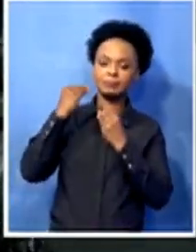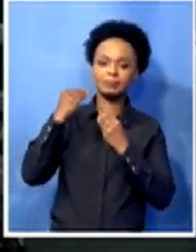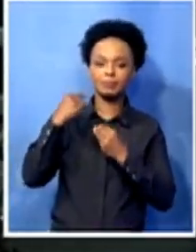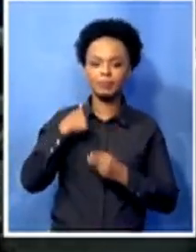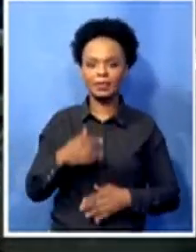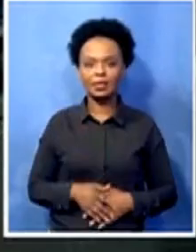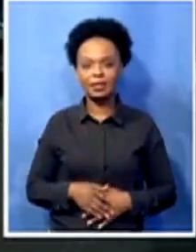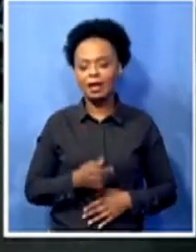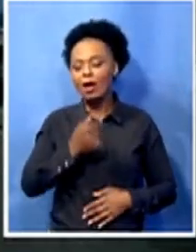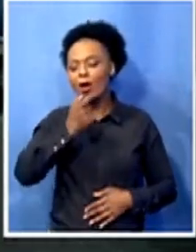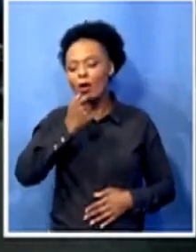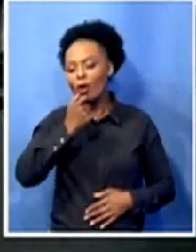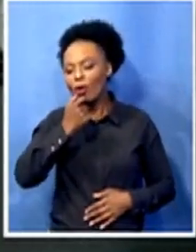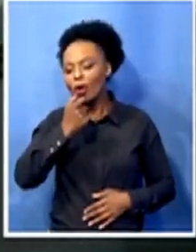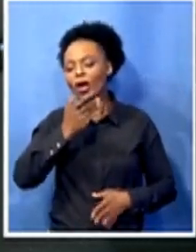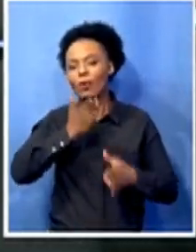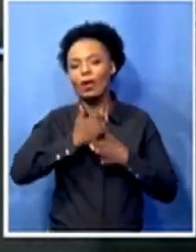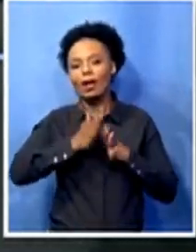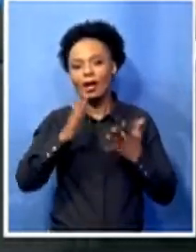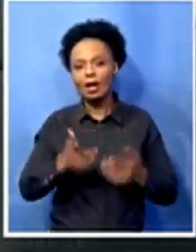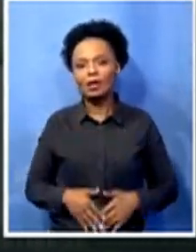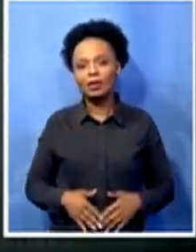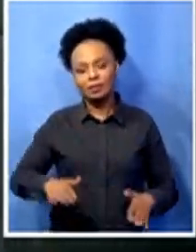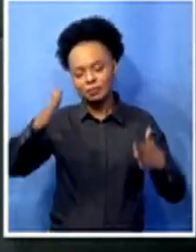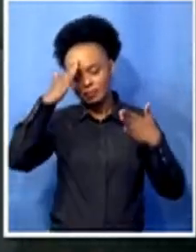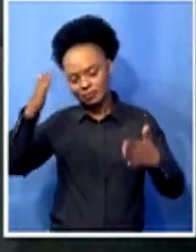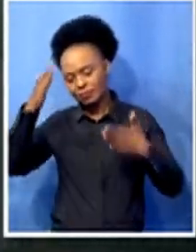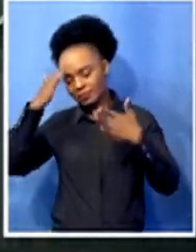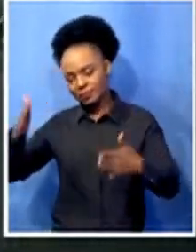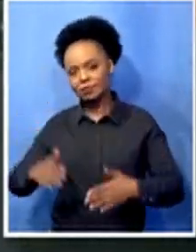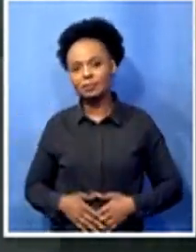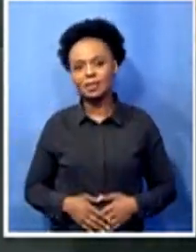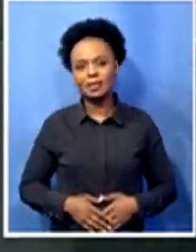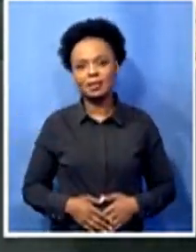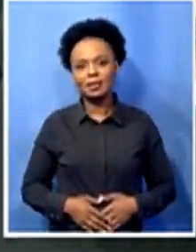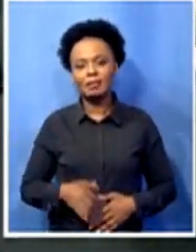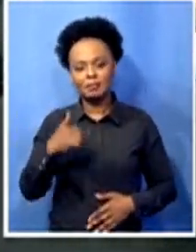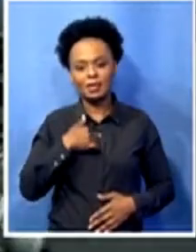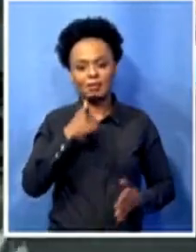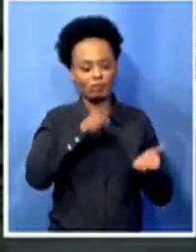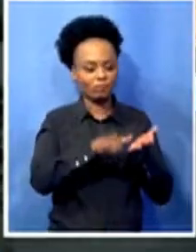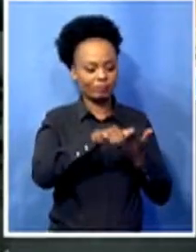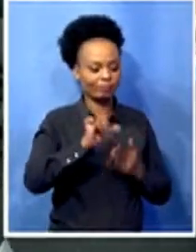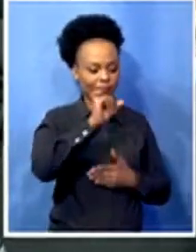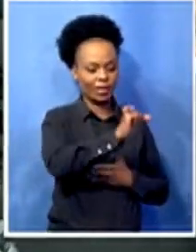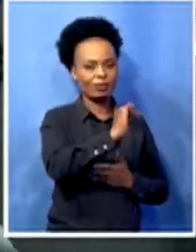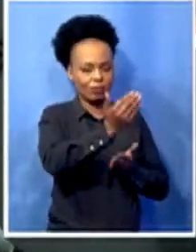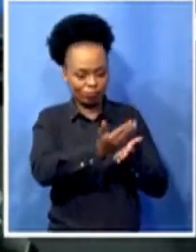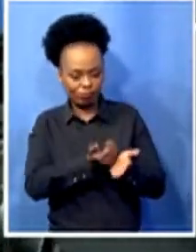Sanibonani? Cha sengiyithethe imemorandum yenu. Ngizwile futhi ukuthi